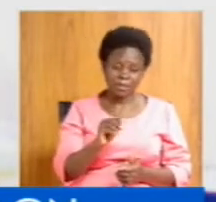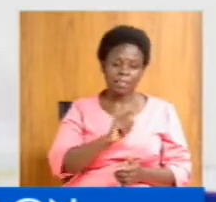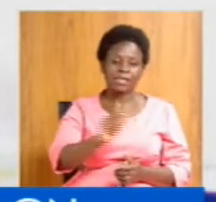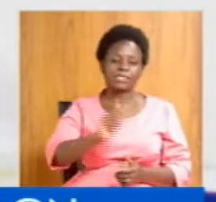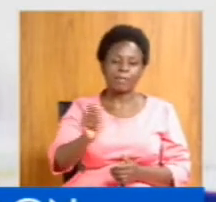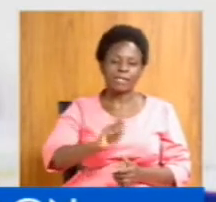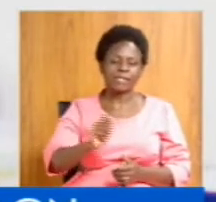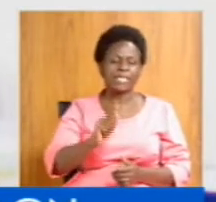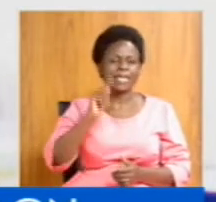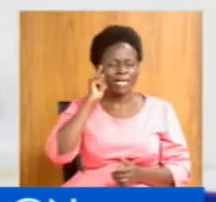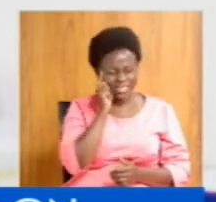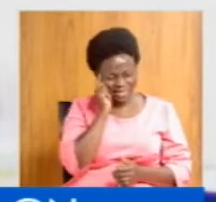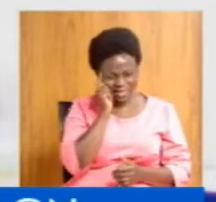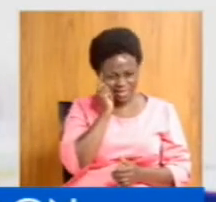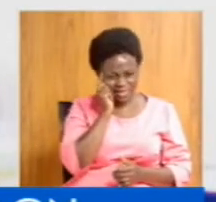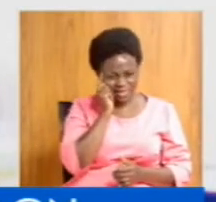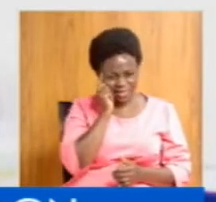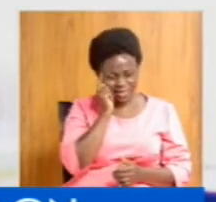so imagine a road